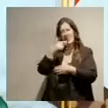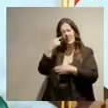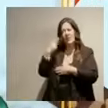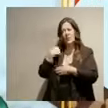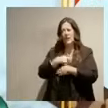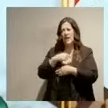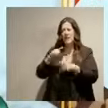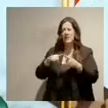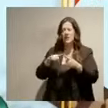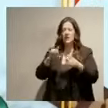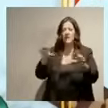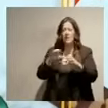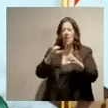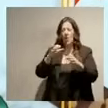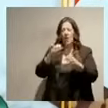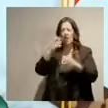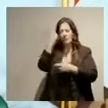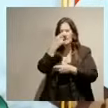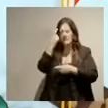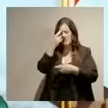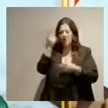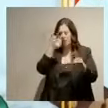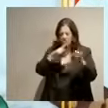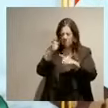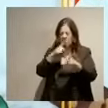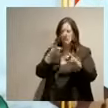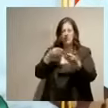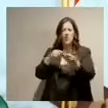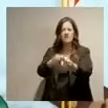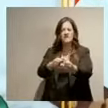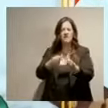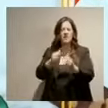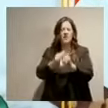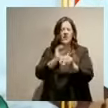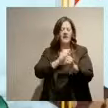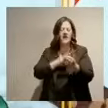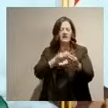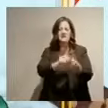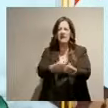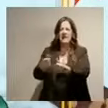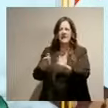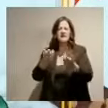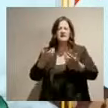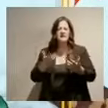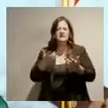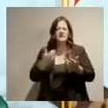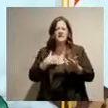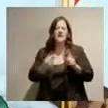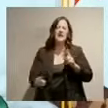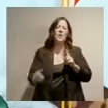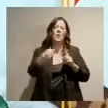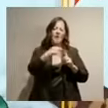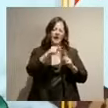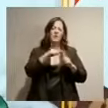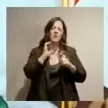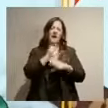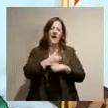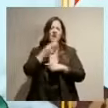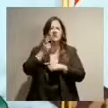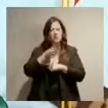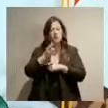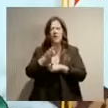I think we need to level set and align our revenues and expenditures. We're going back to our historic